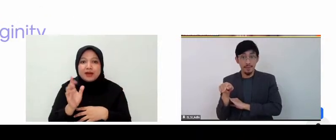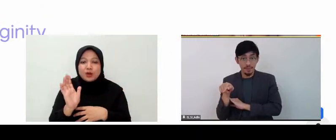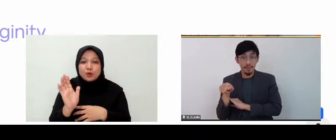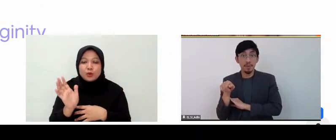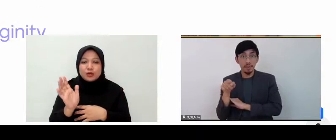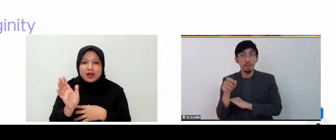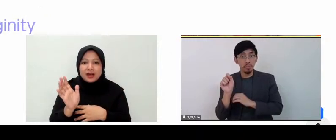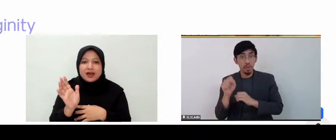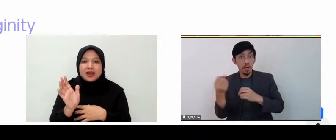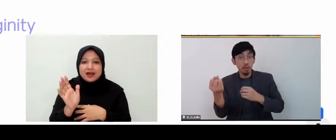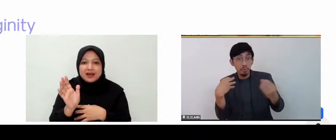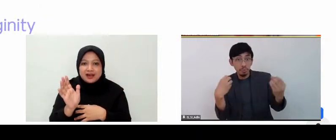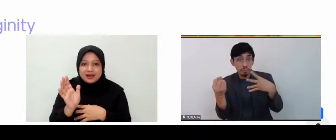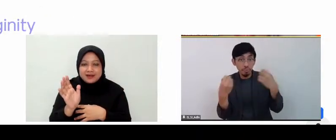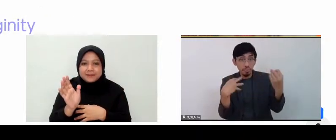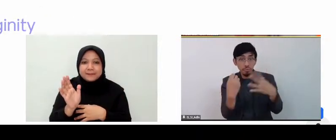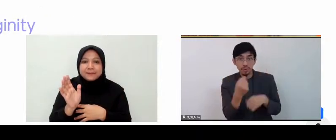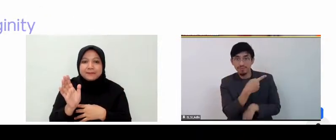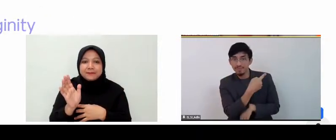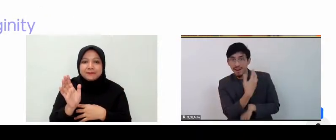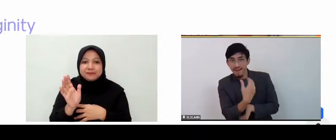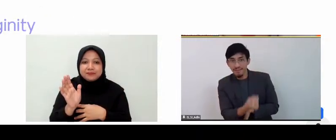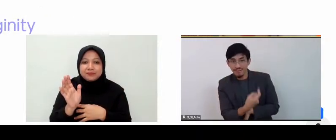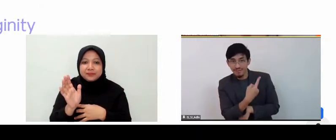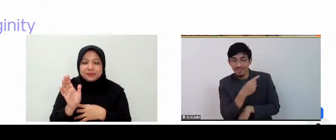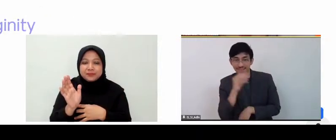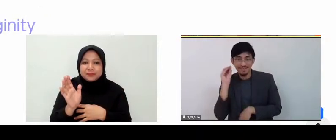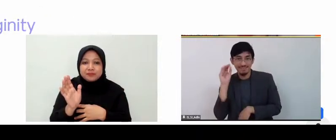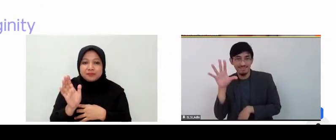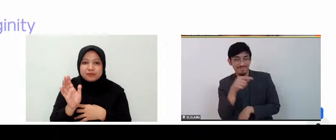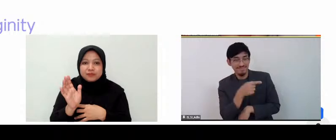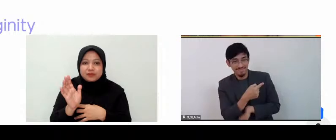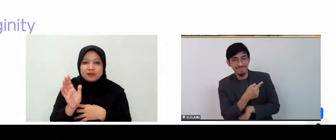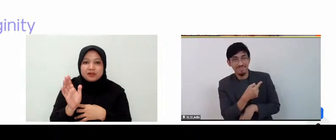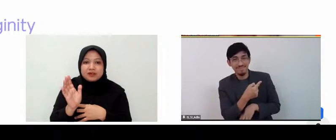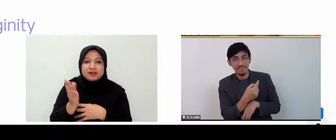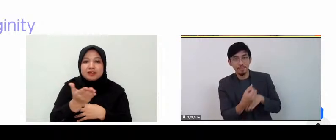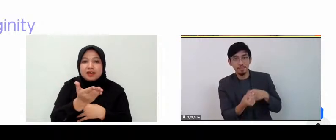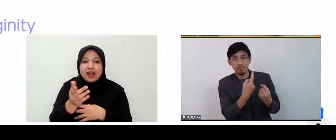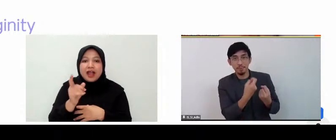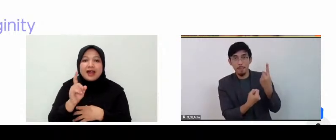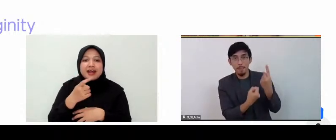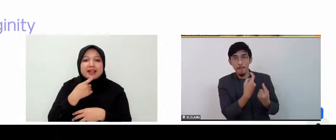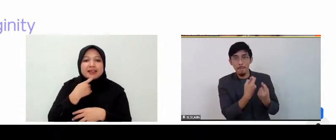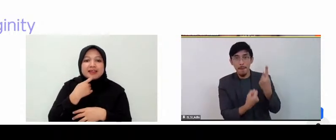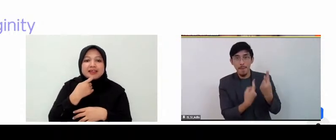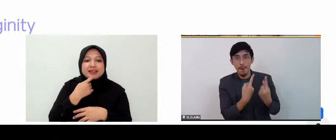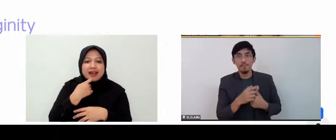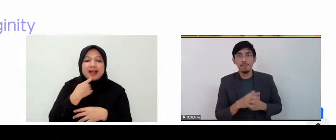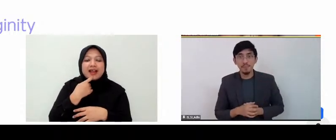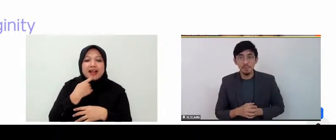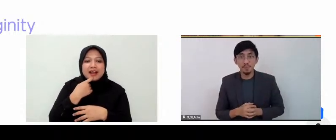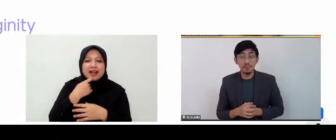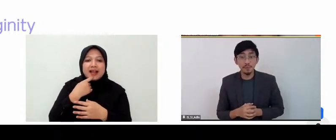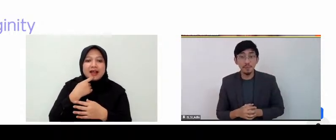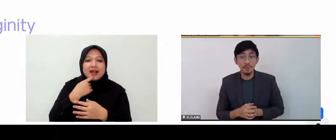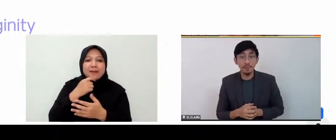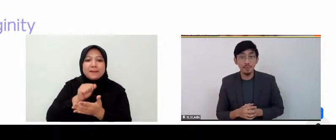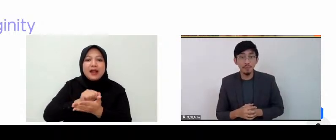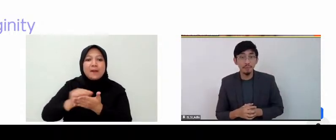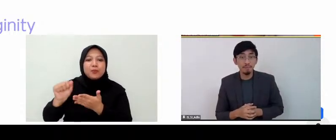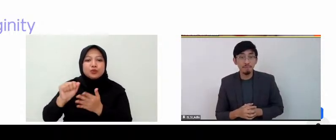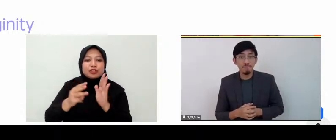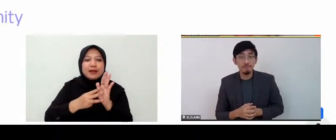inputs. So some of you got to menstruation myth busting, SRH and SDGs,